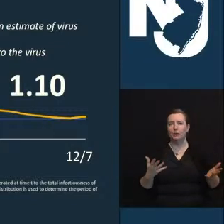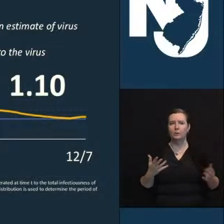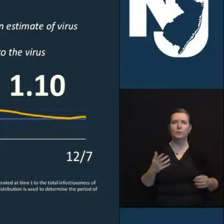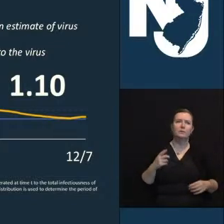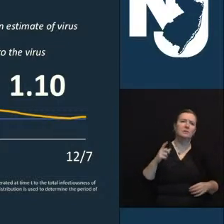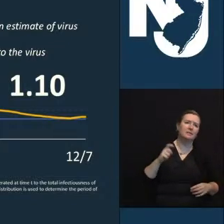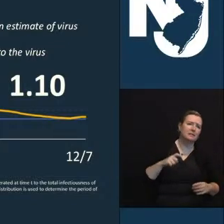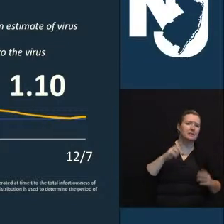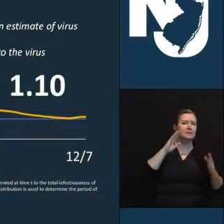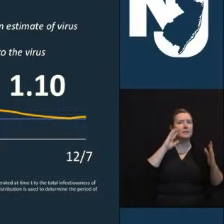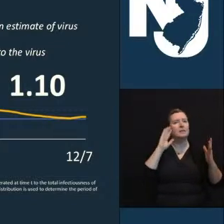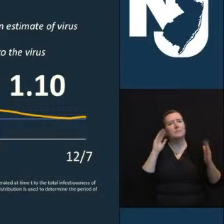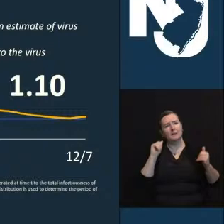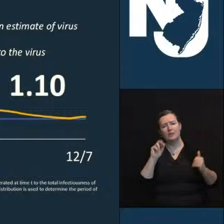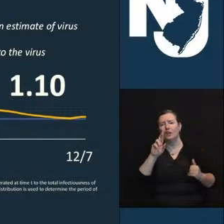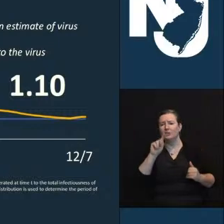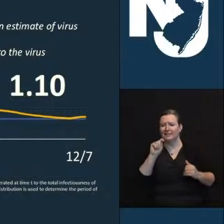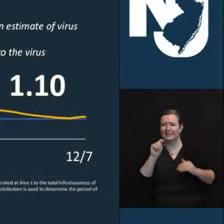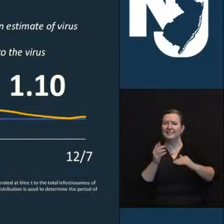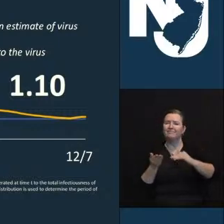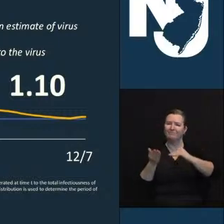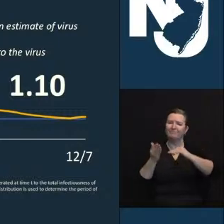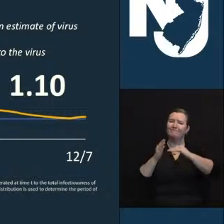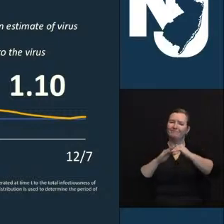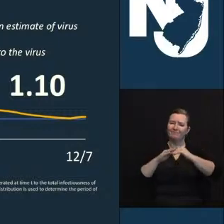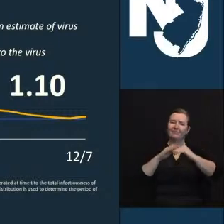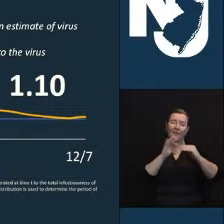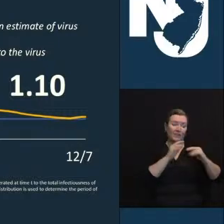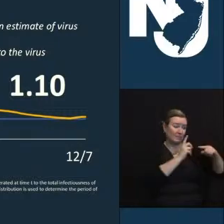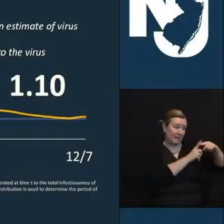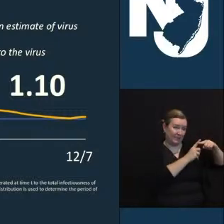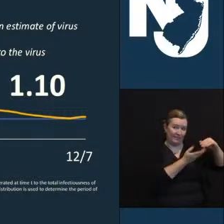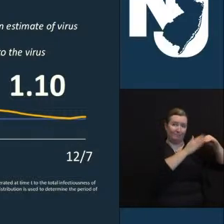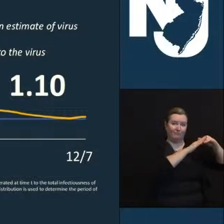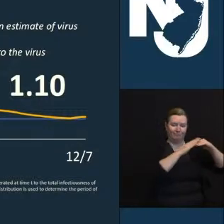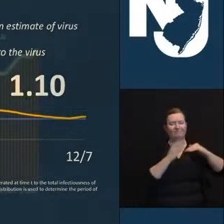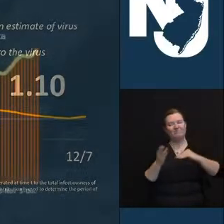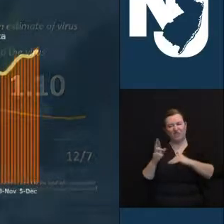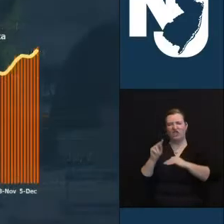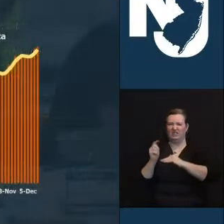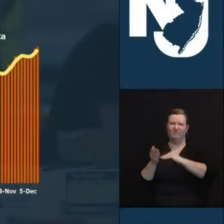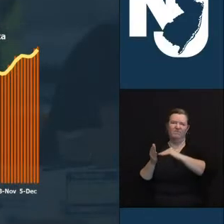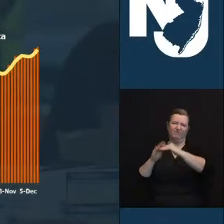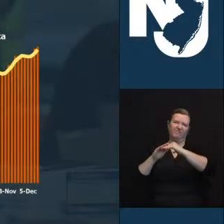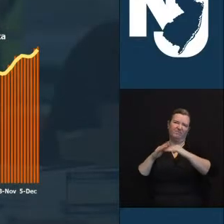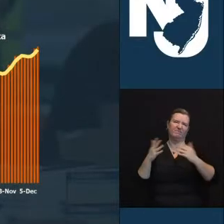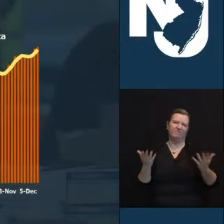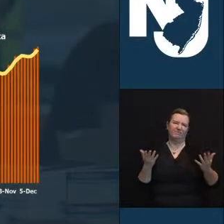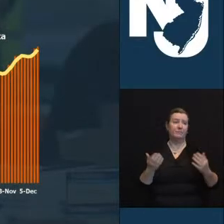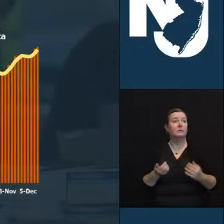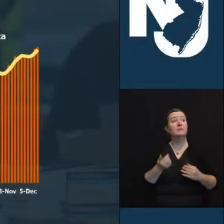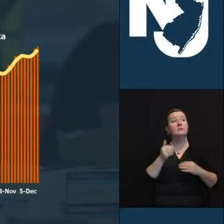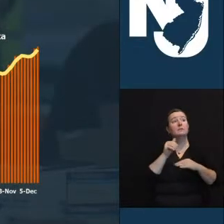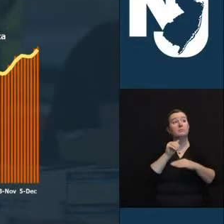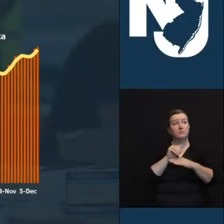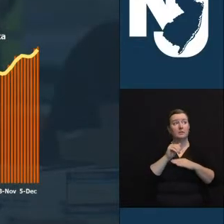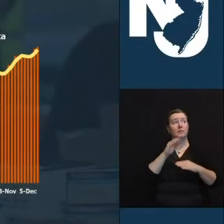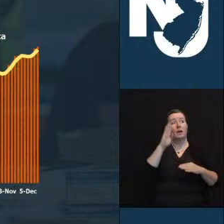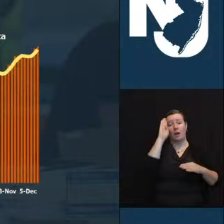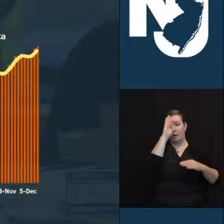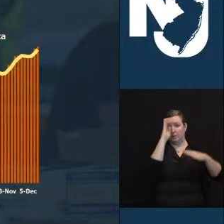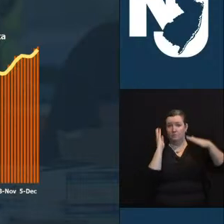that number continue to go up at least somewhat. In our hospitals last night, we had a combination